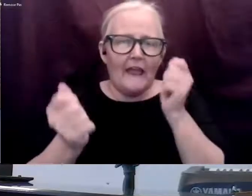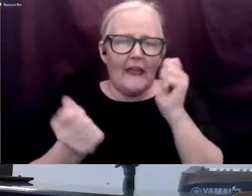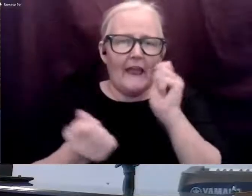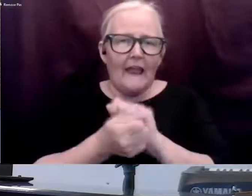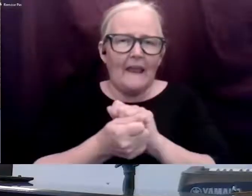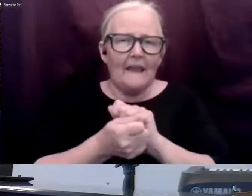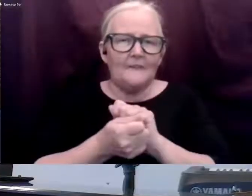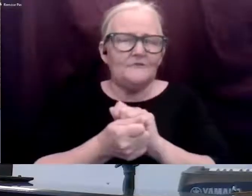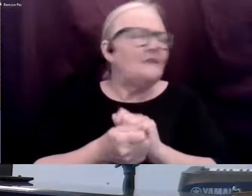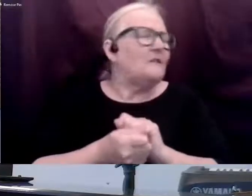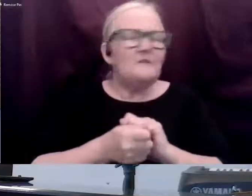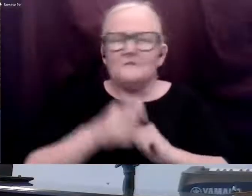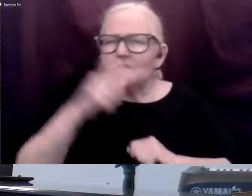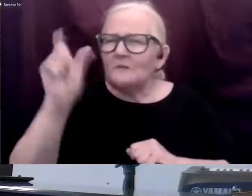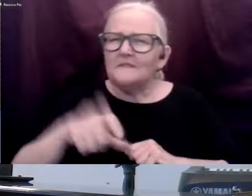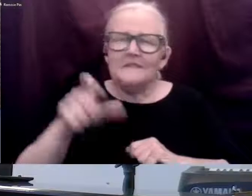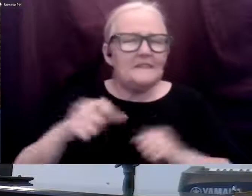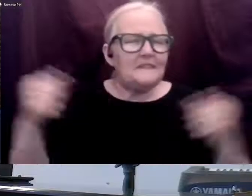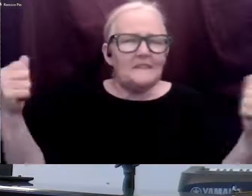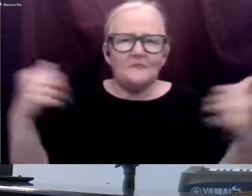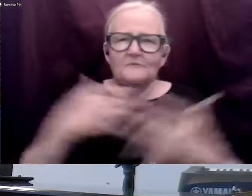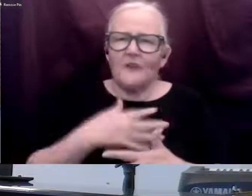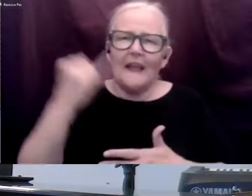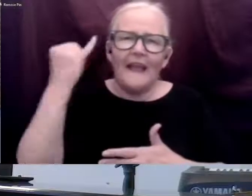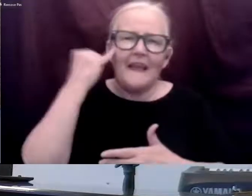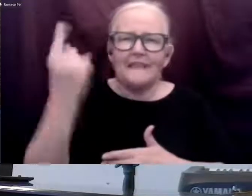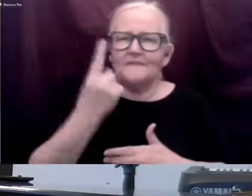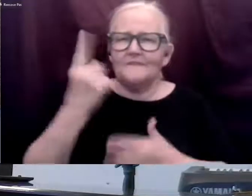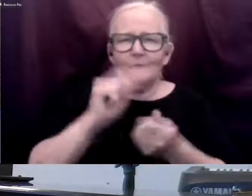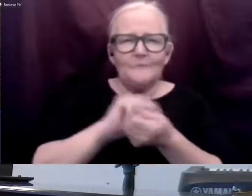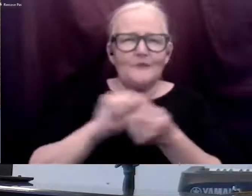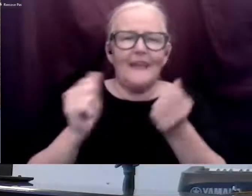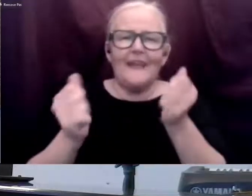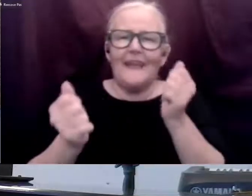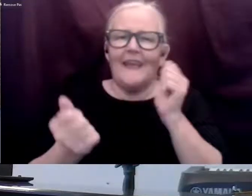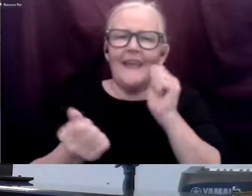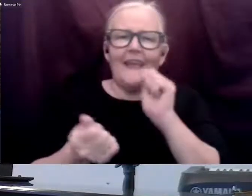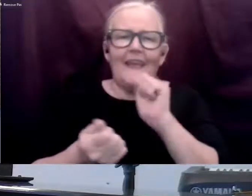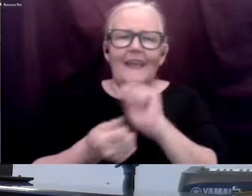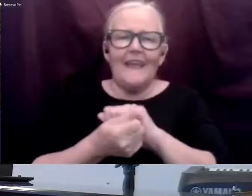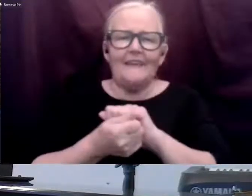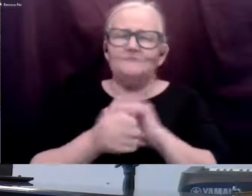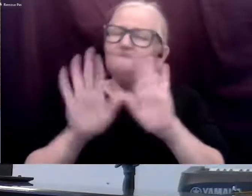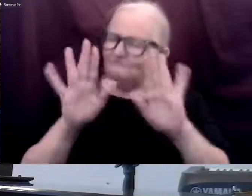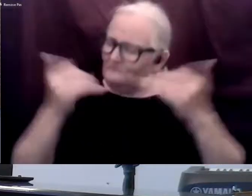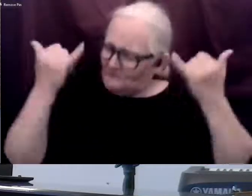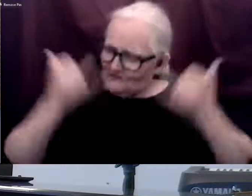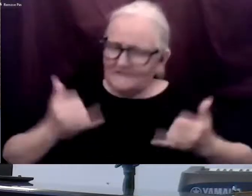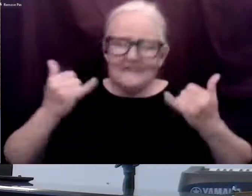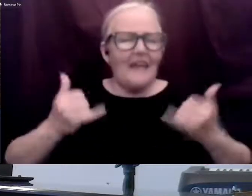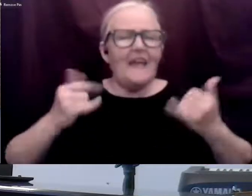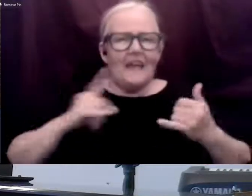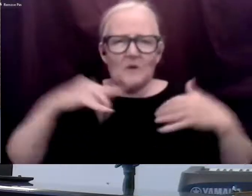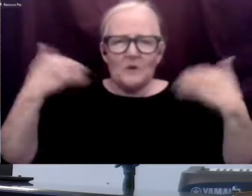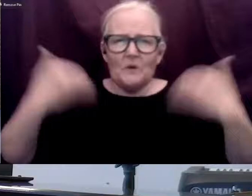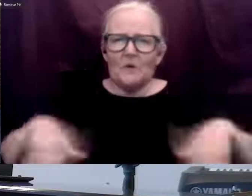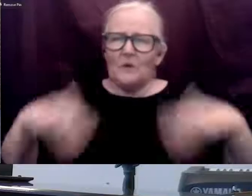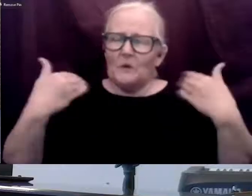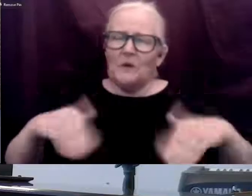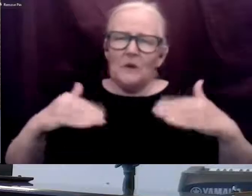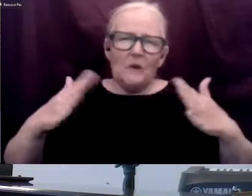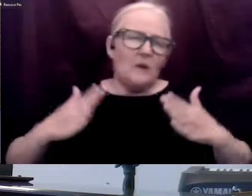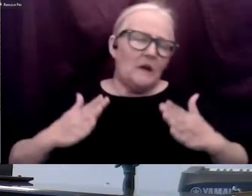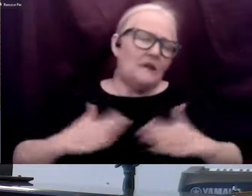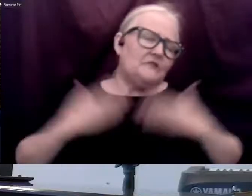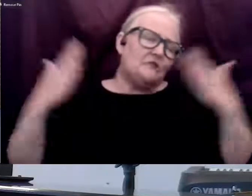be afraid of some change. Today will be our